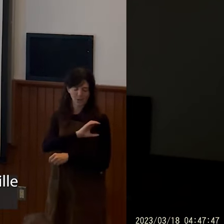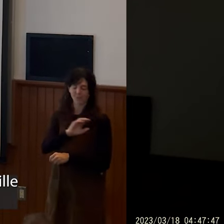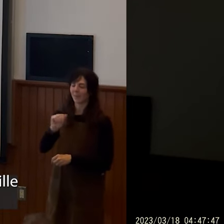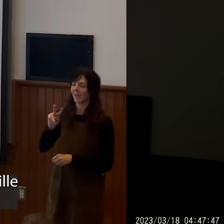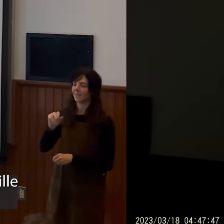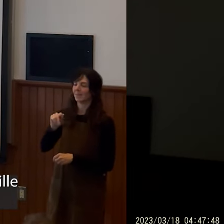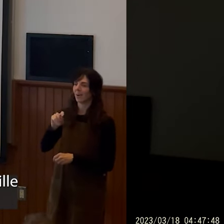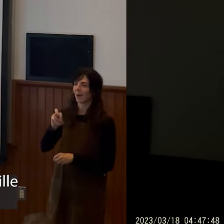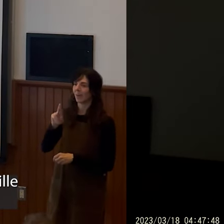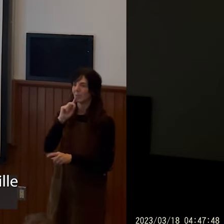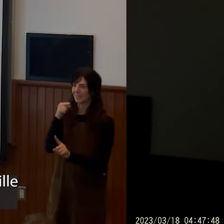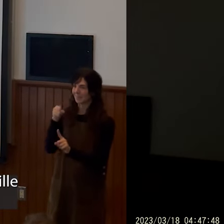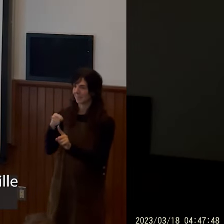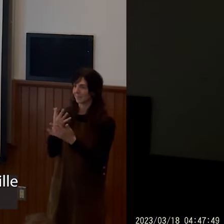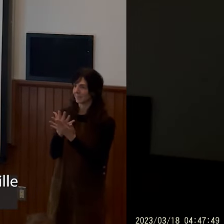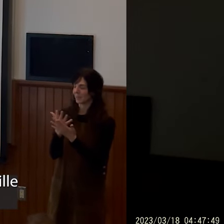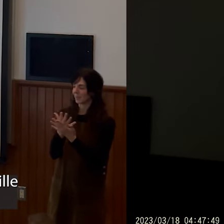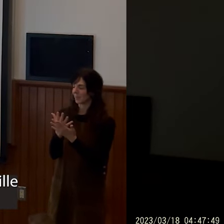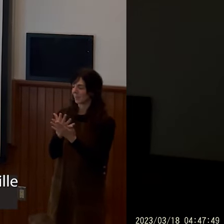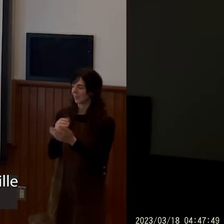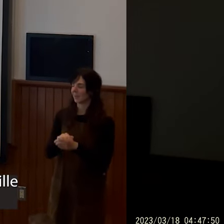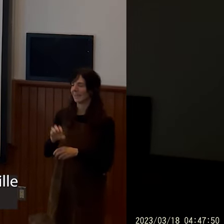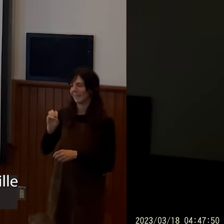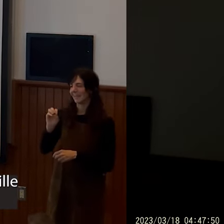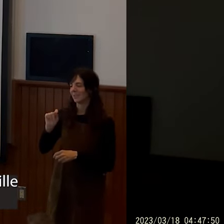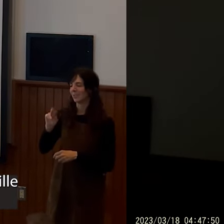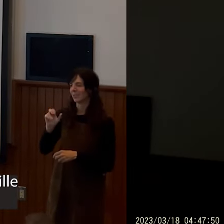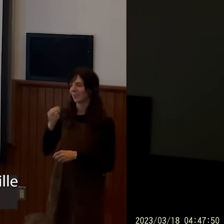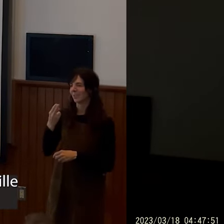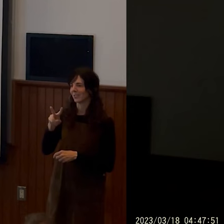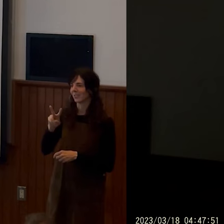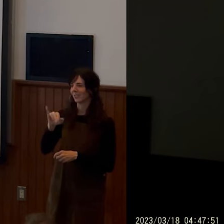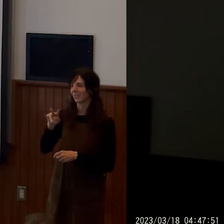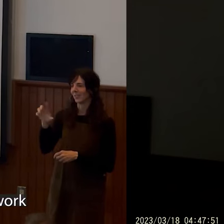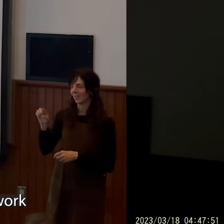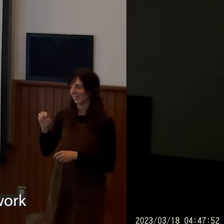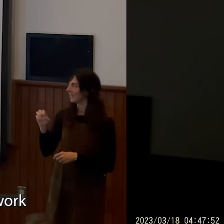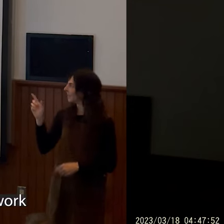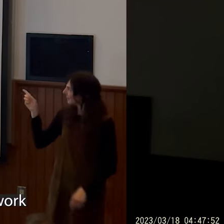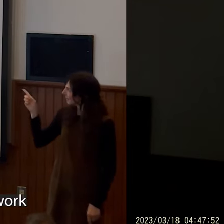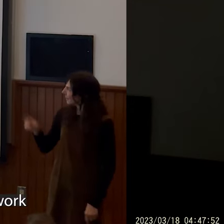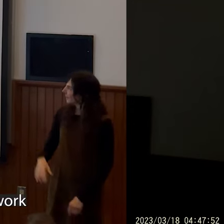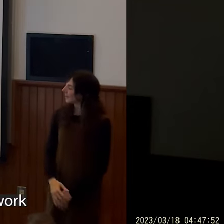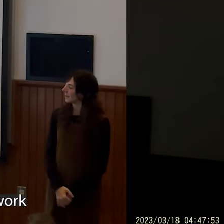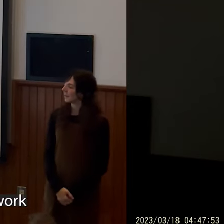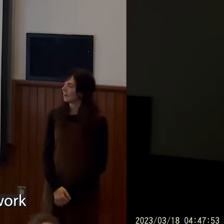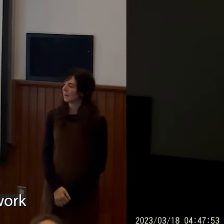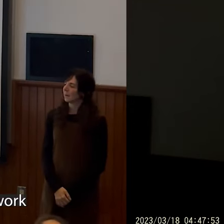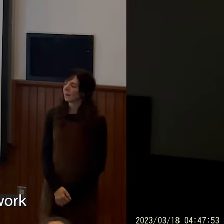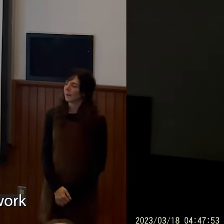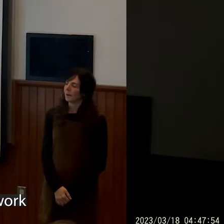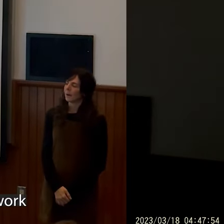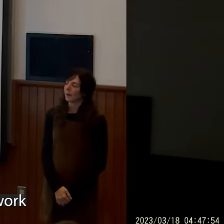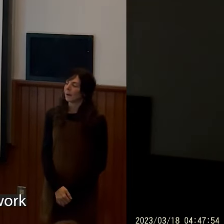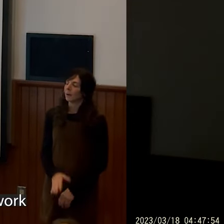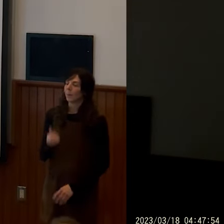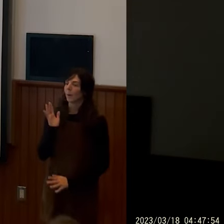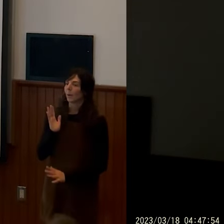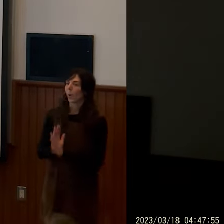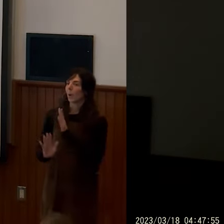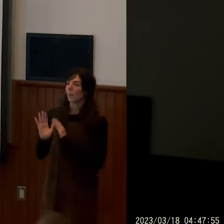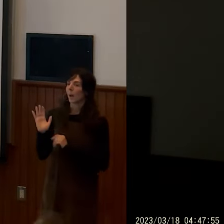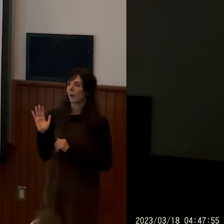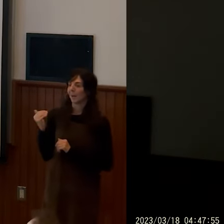So they all live in this trashville in the deep continent. But I want to flash back to earlier